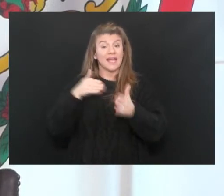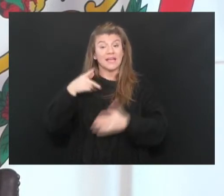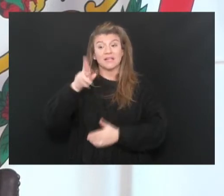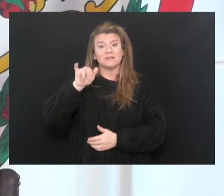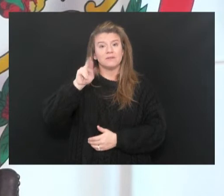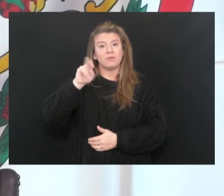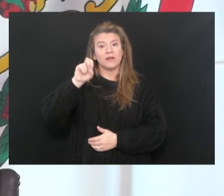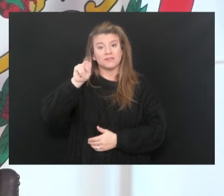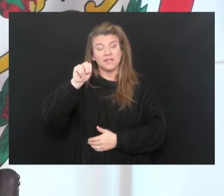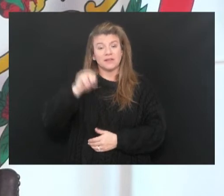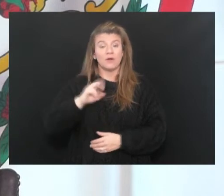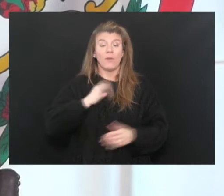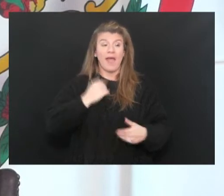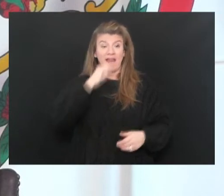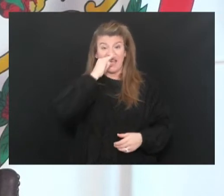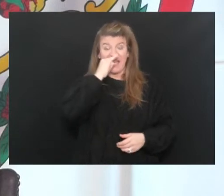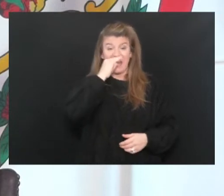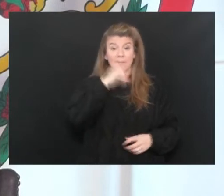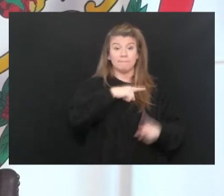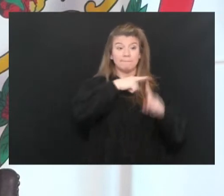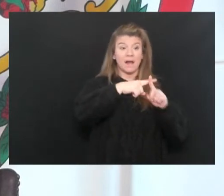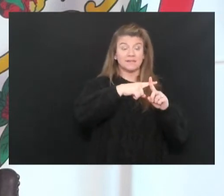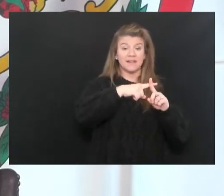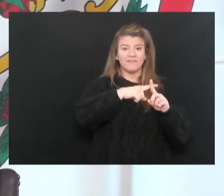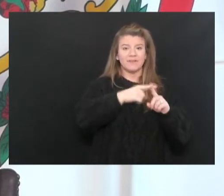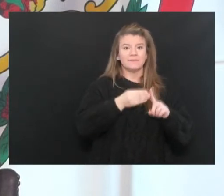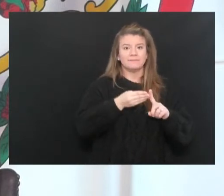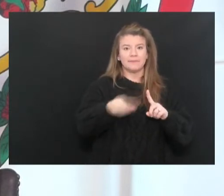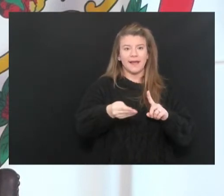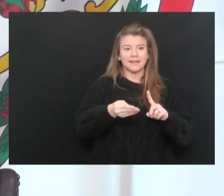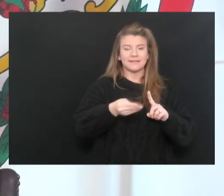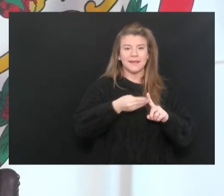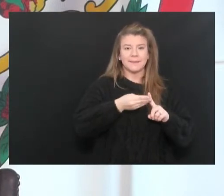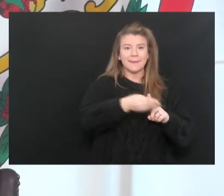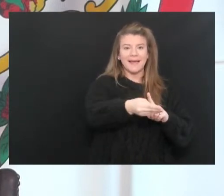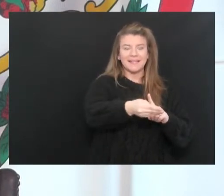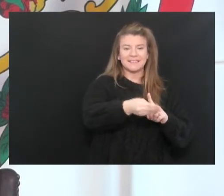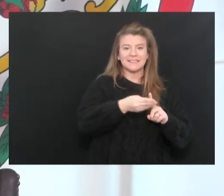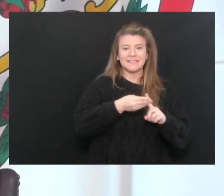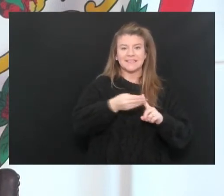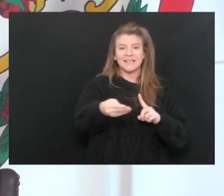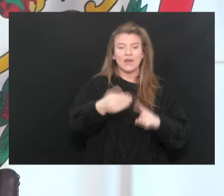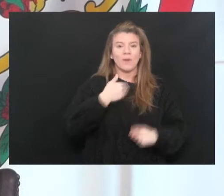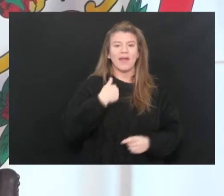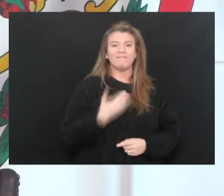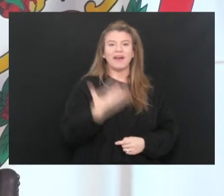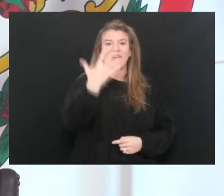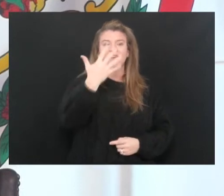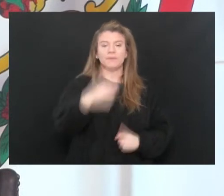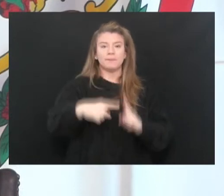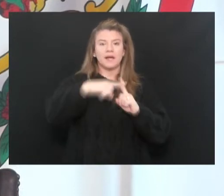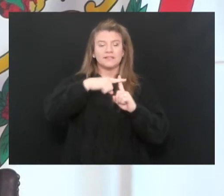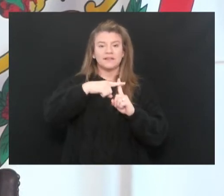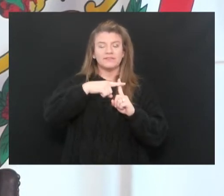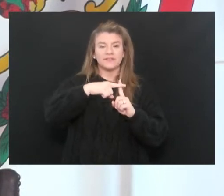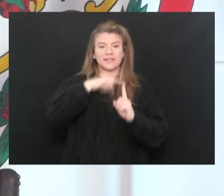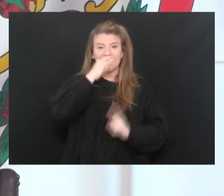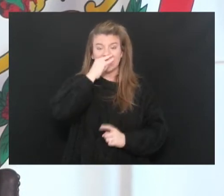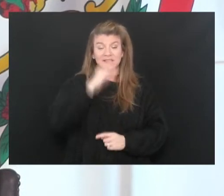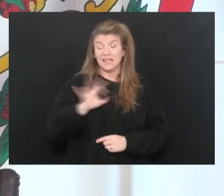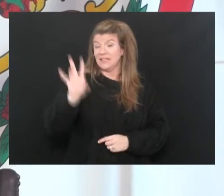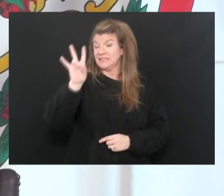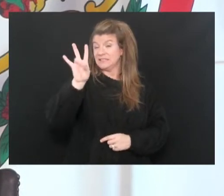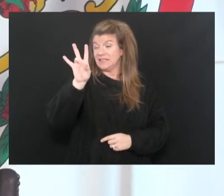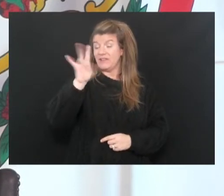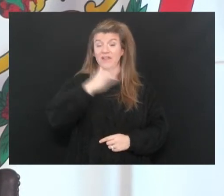kid positive. Then it blossomed into another kid. And before you know it, we had 5 other ones. 7 of my